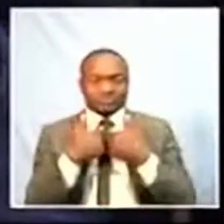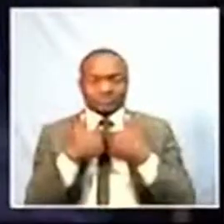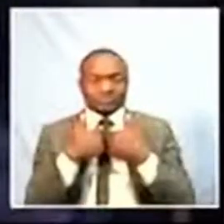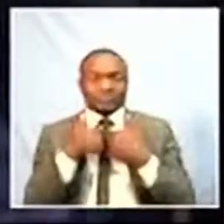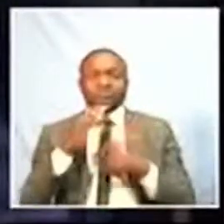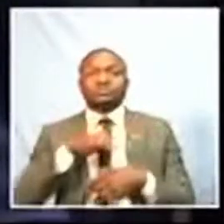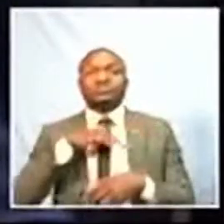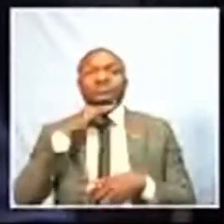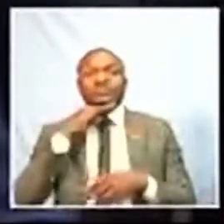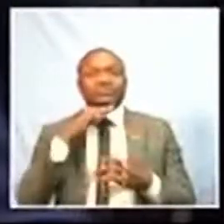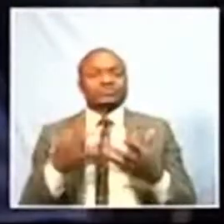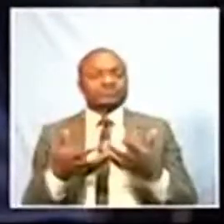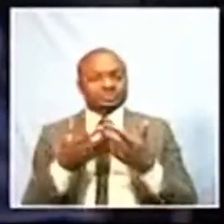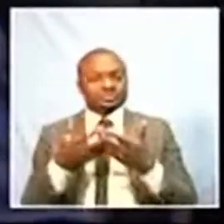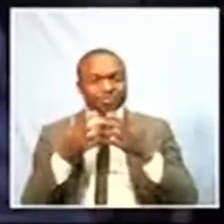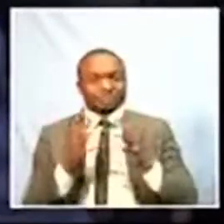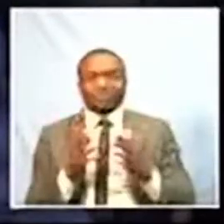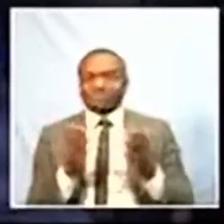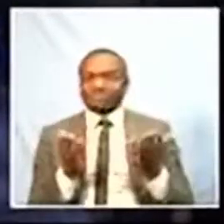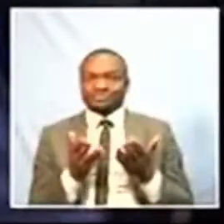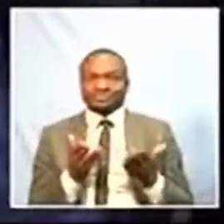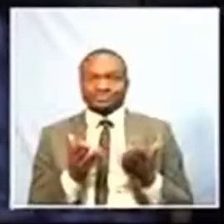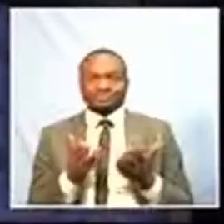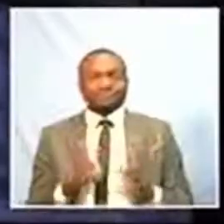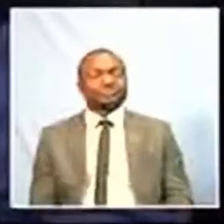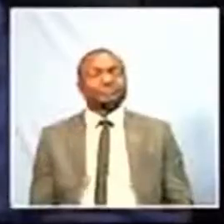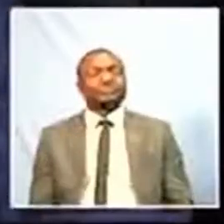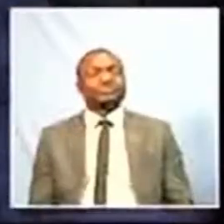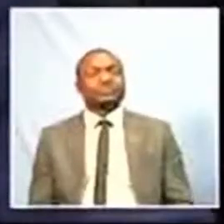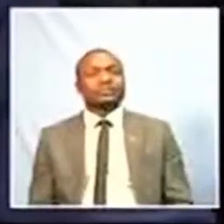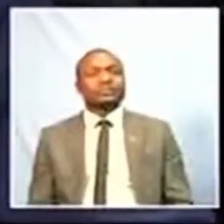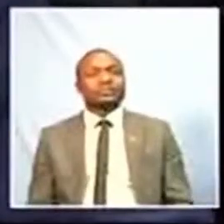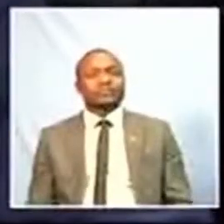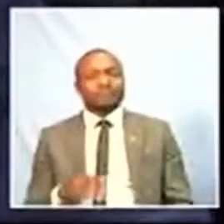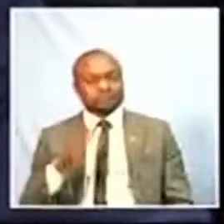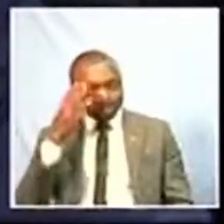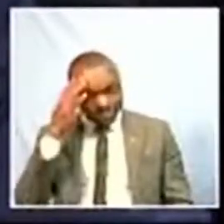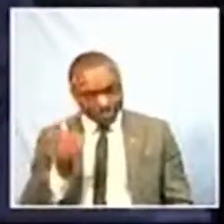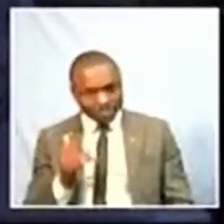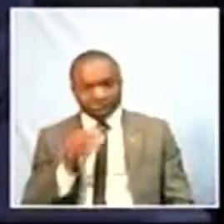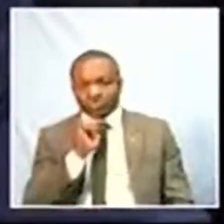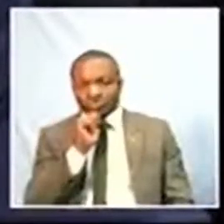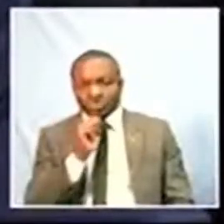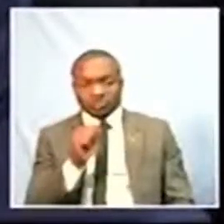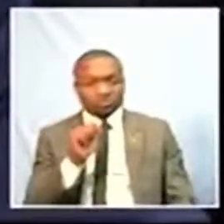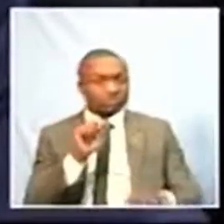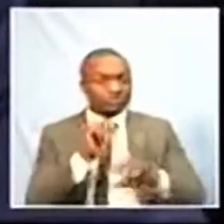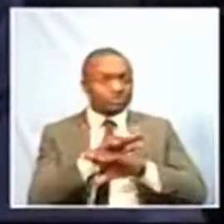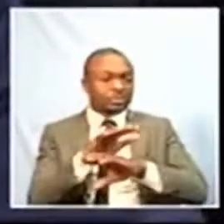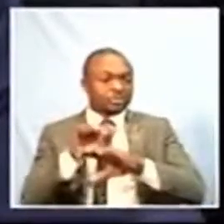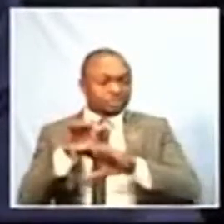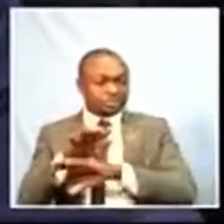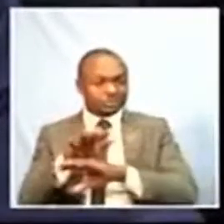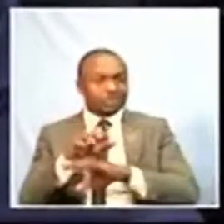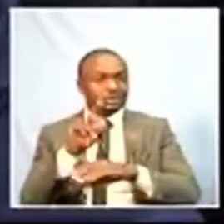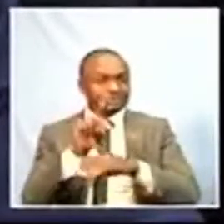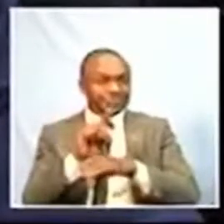engineers. They were not assigning project managers to all the projects.